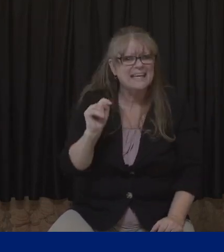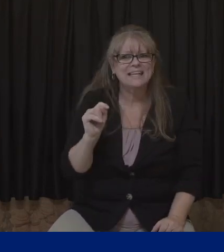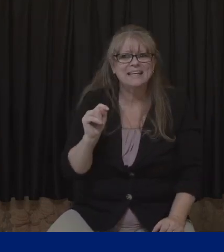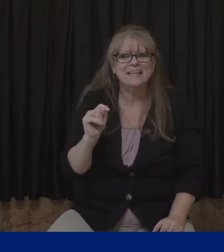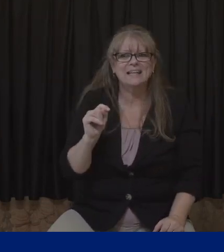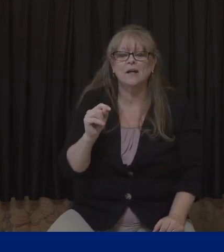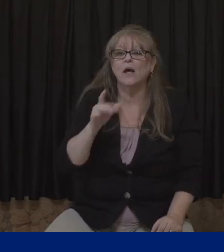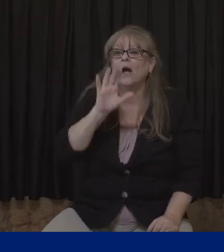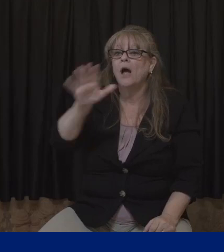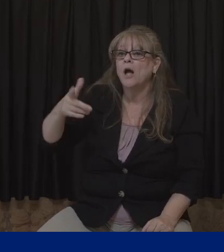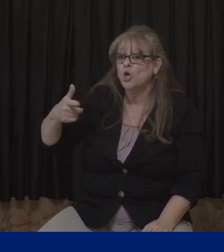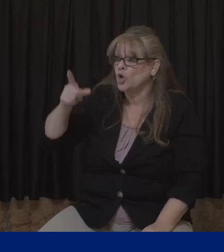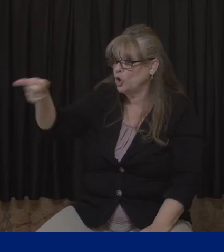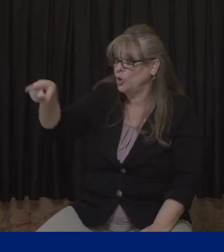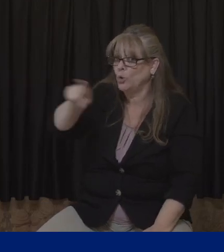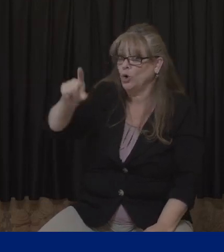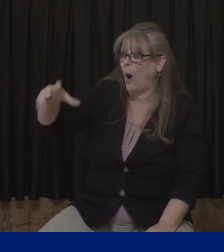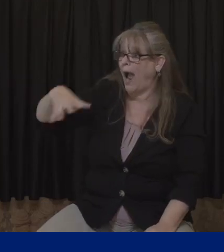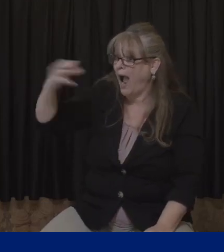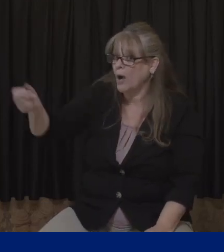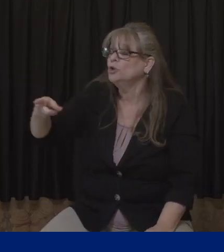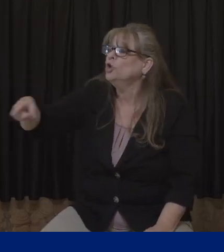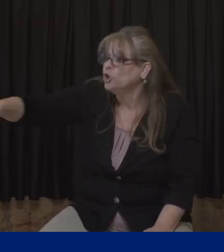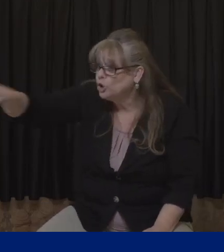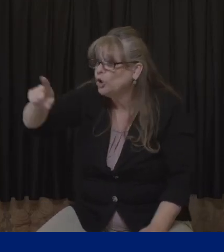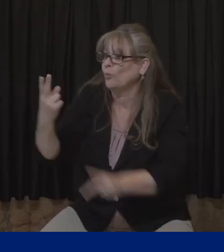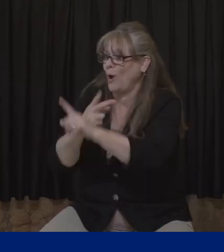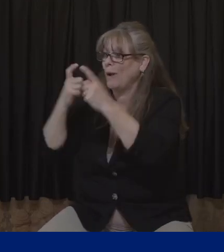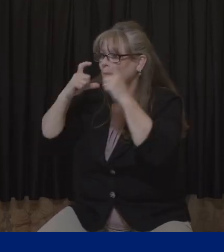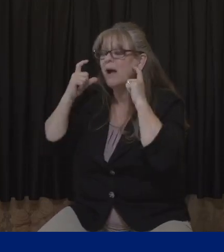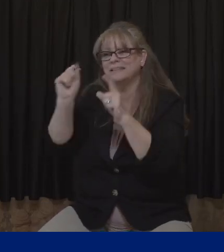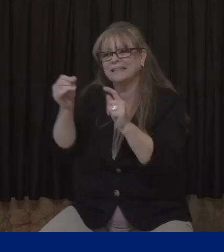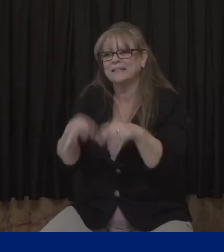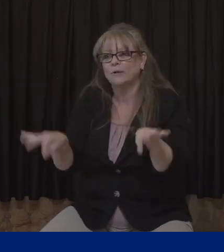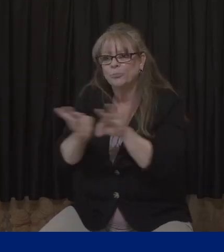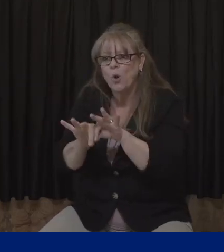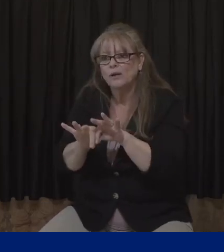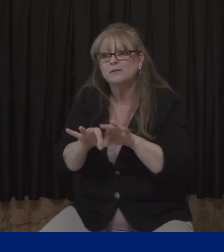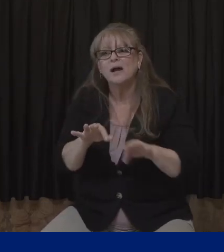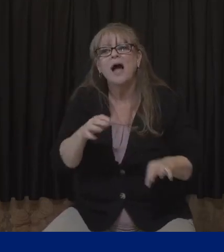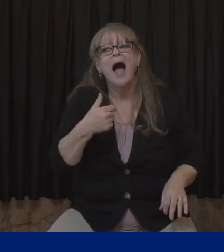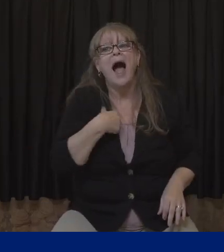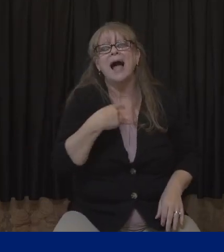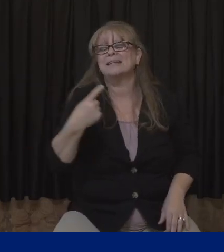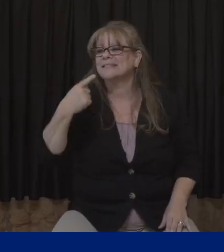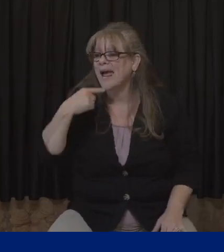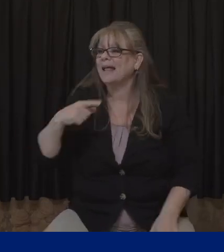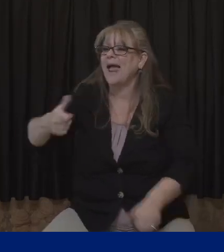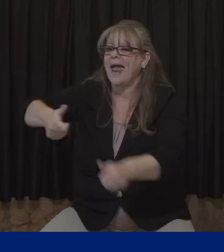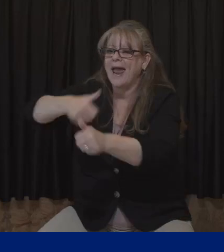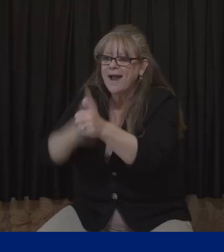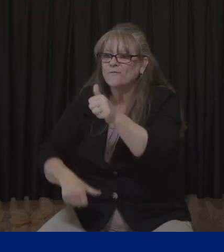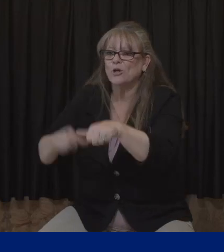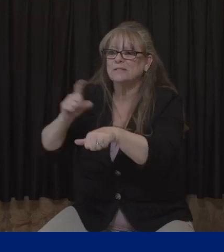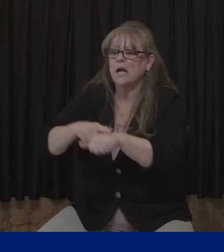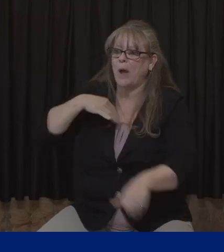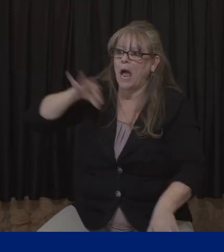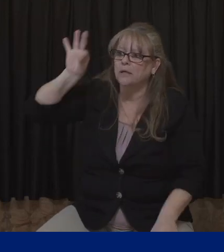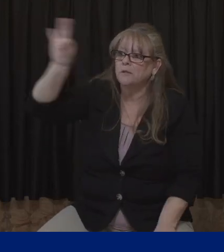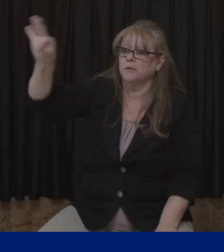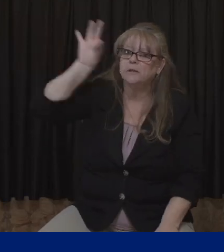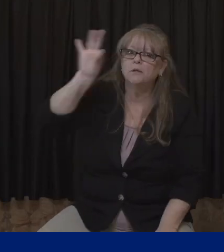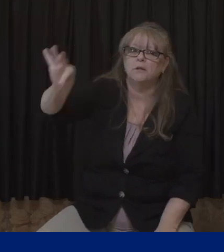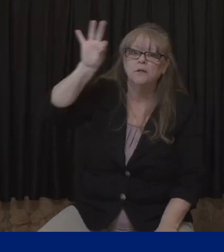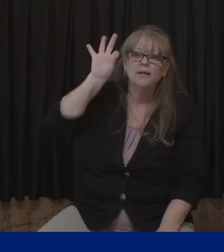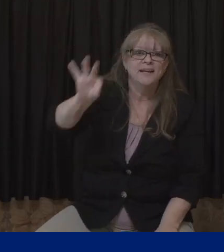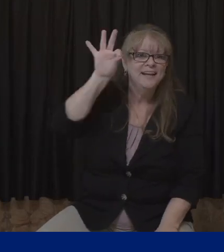It is extremely important. I say that every time I have the opportunity. It is incredibly important to wear masks when you're in public.